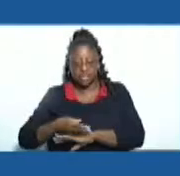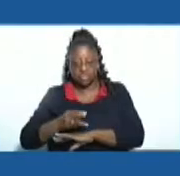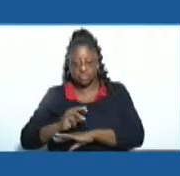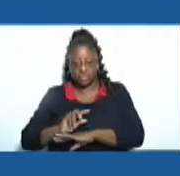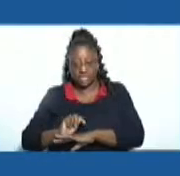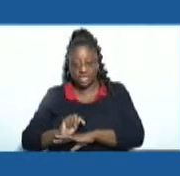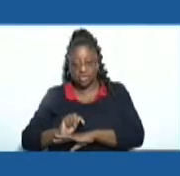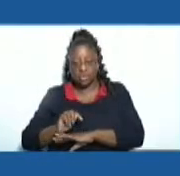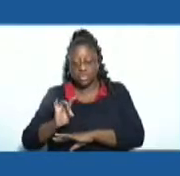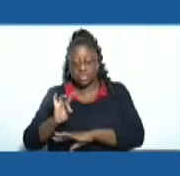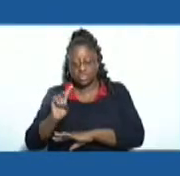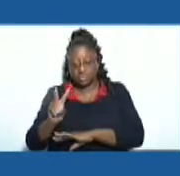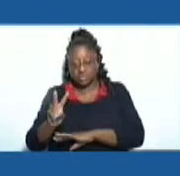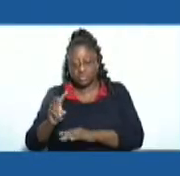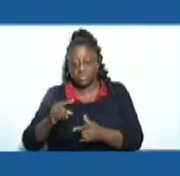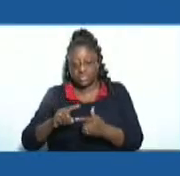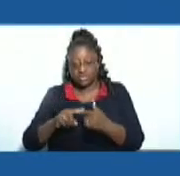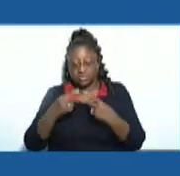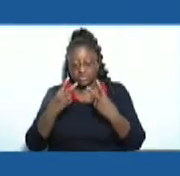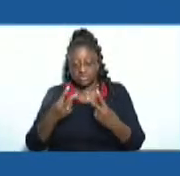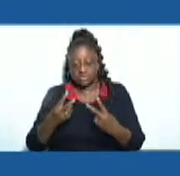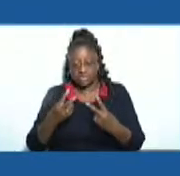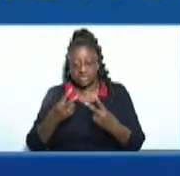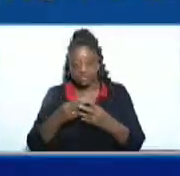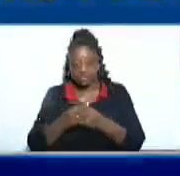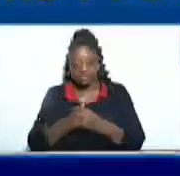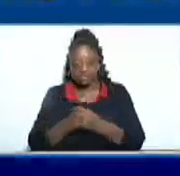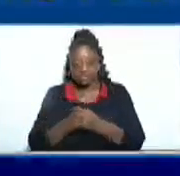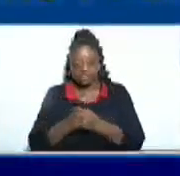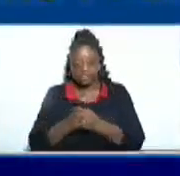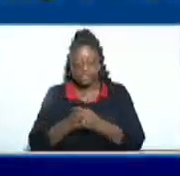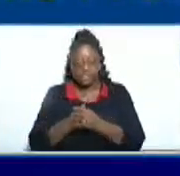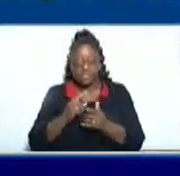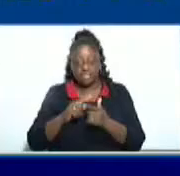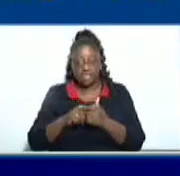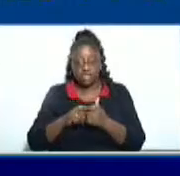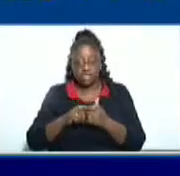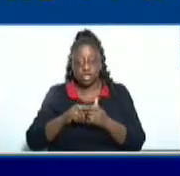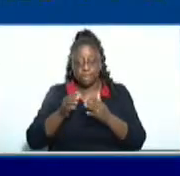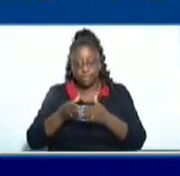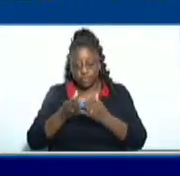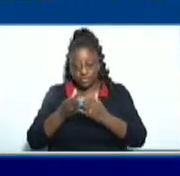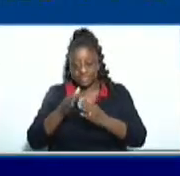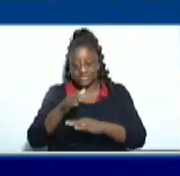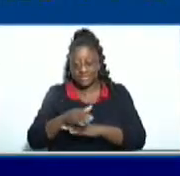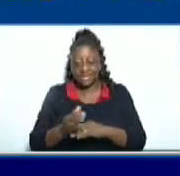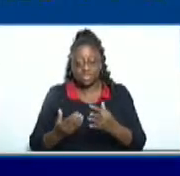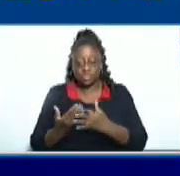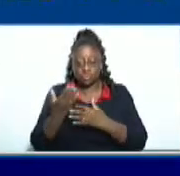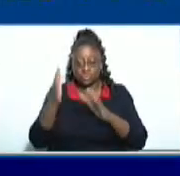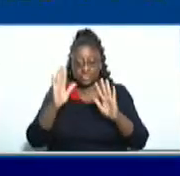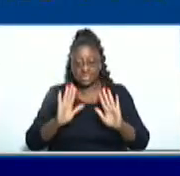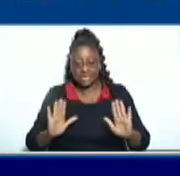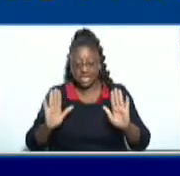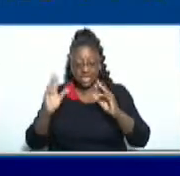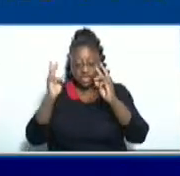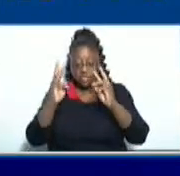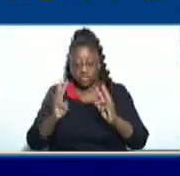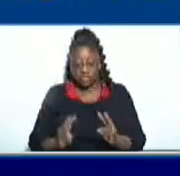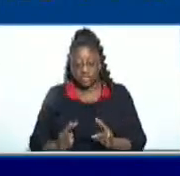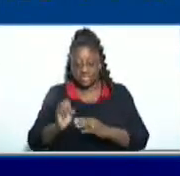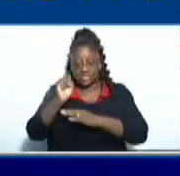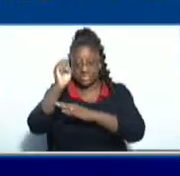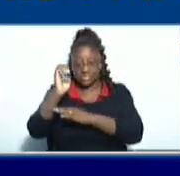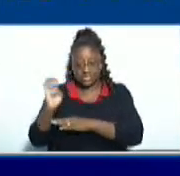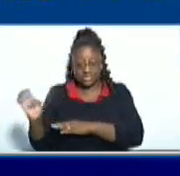Matitani-Nago, 82 degrees, and the Turks and Caicos Islands at 77 degrees. And your boating forecast tonight through Sunday, those winds are going to be southeast